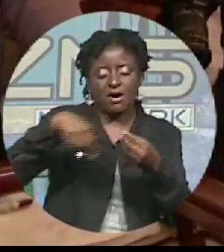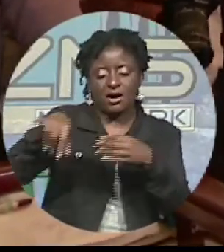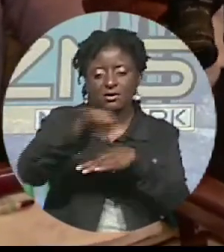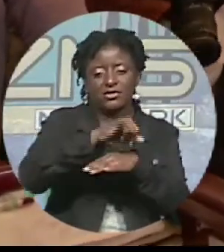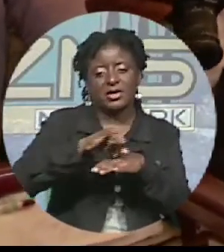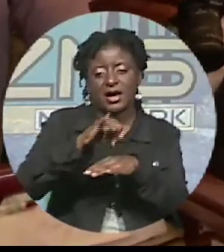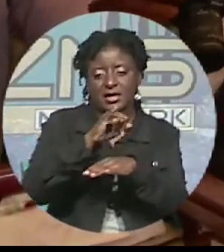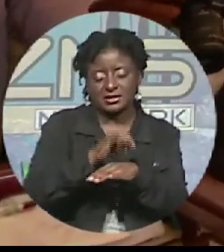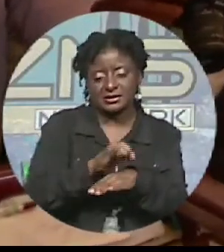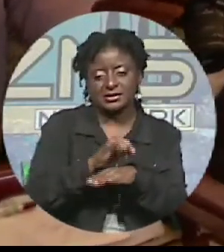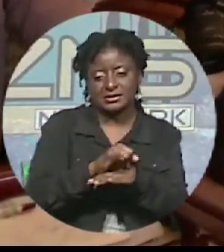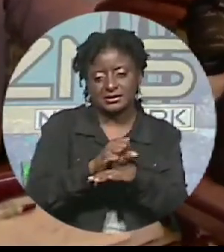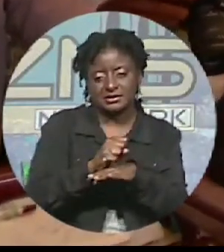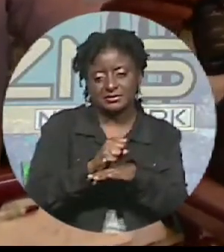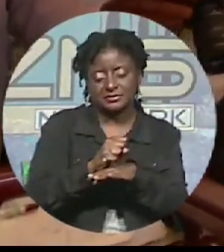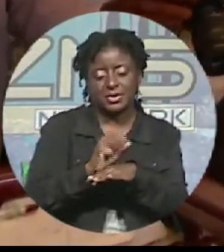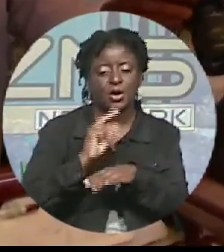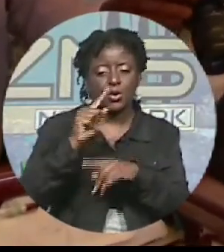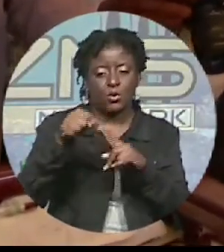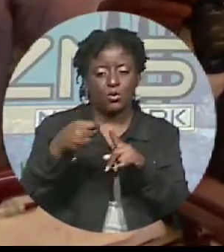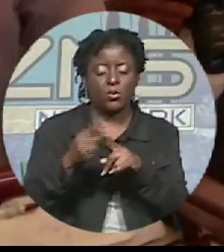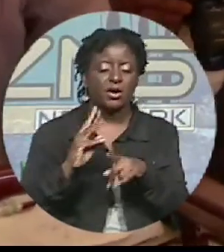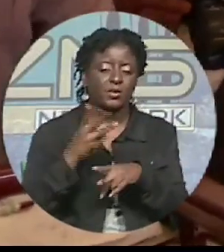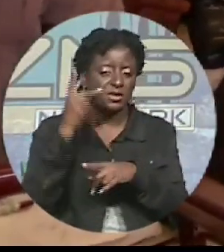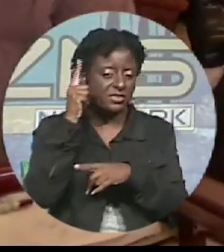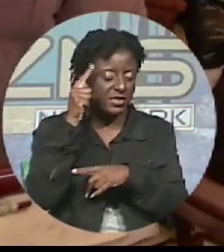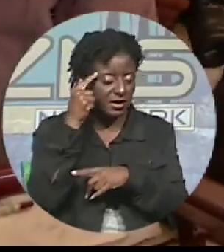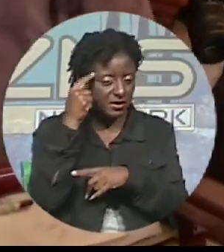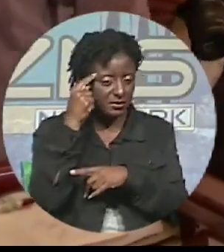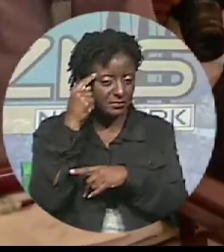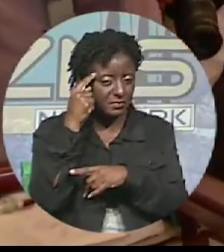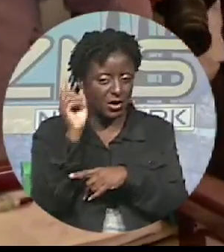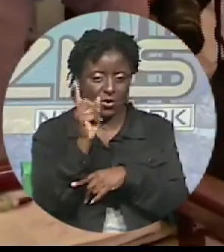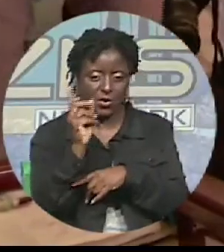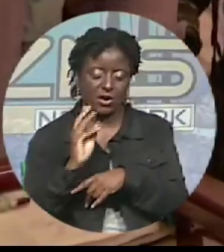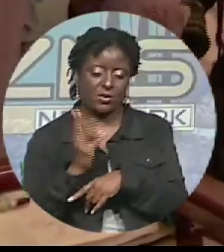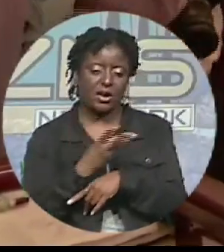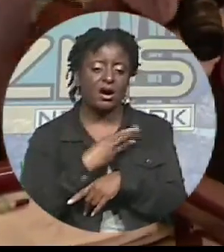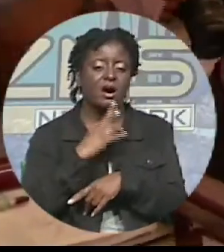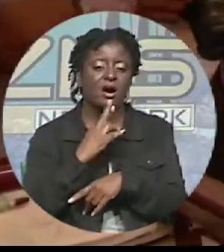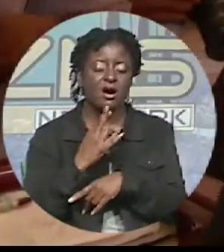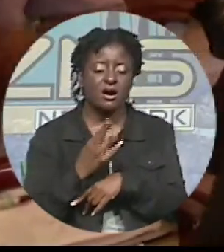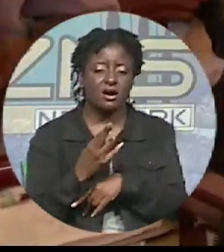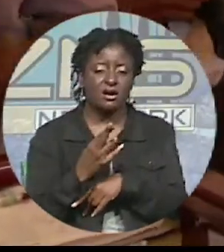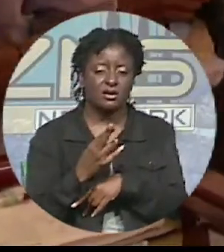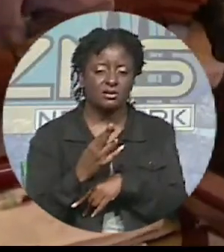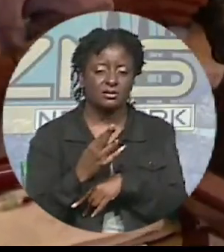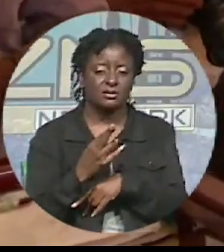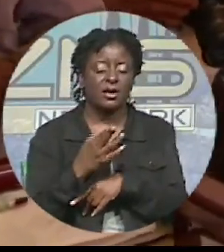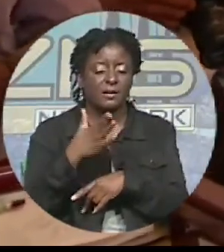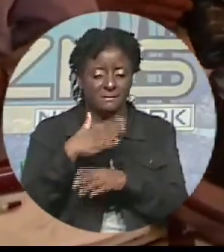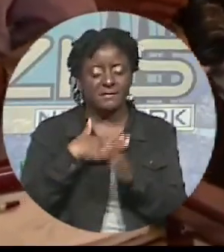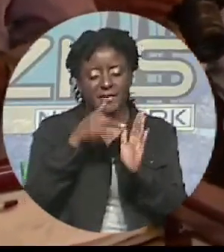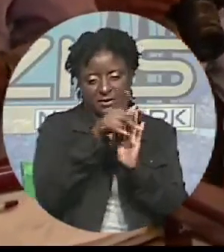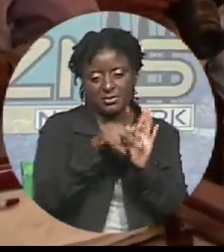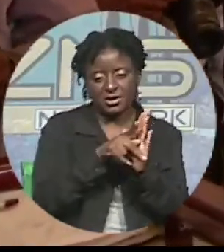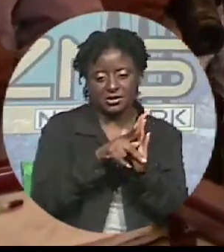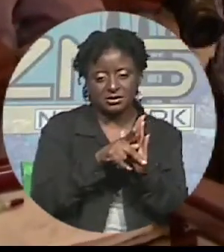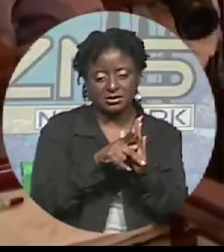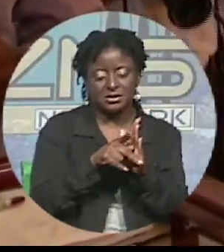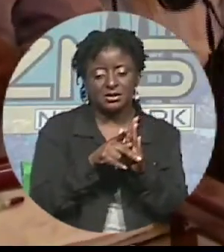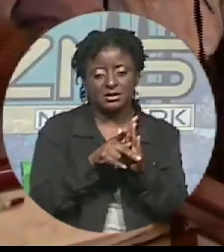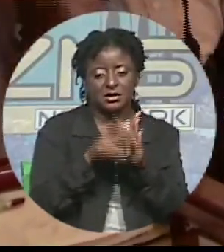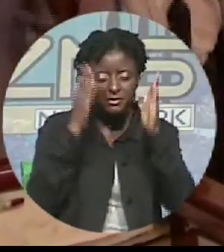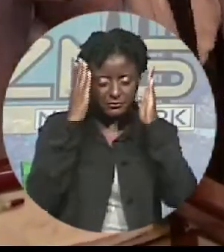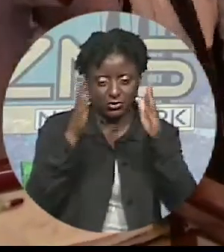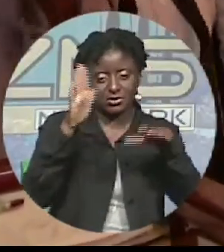so when we think now of where we are on my own policy of focusing on creating economies